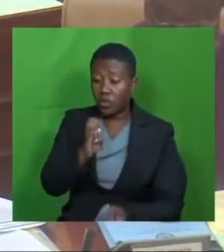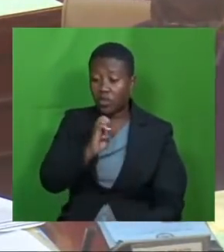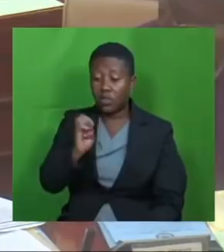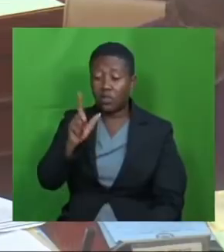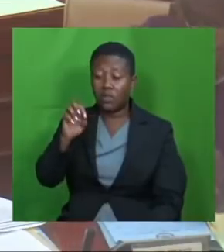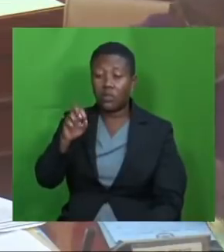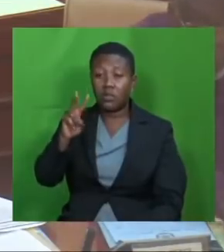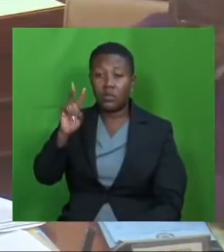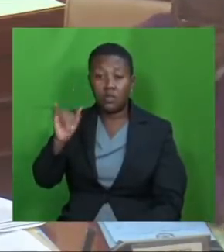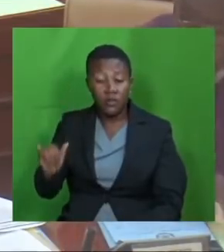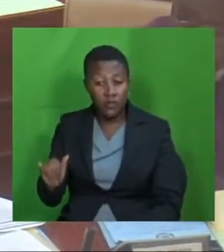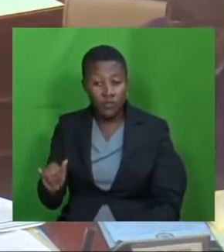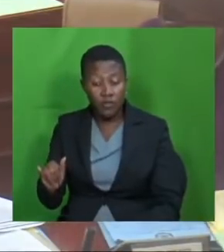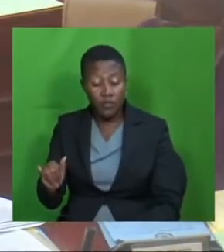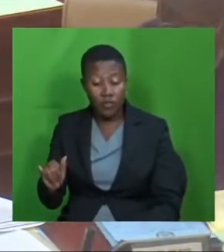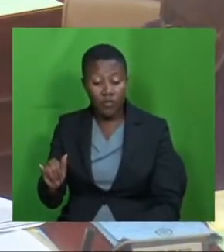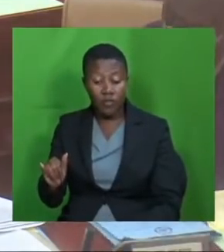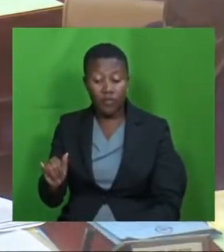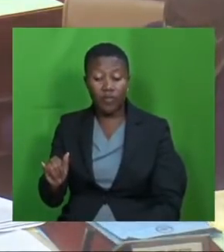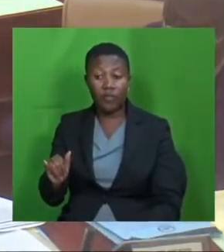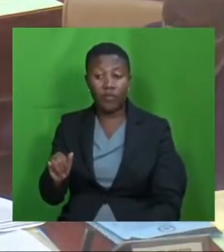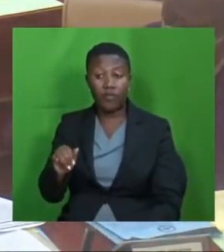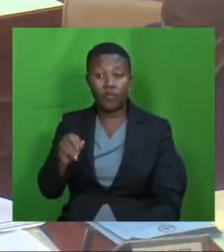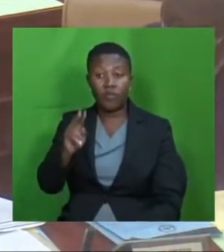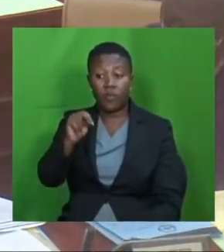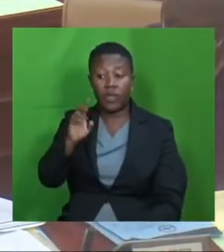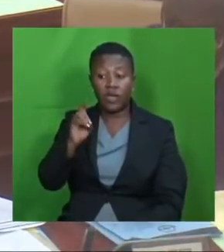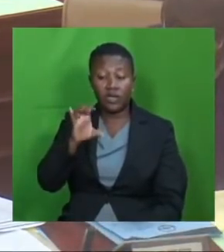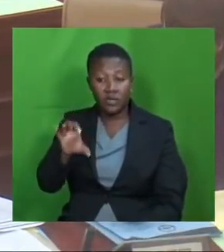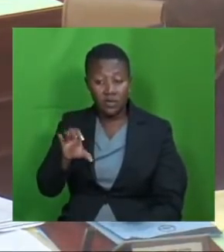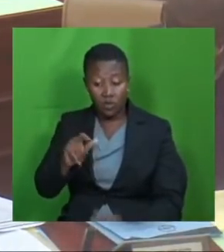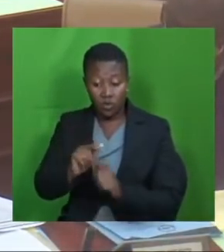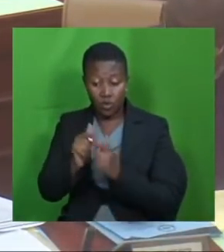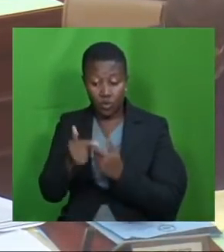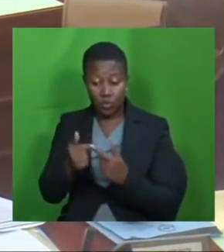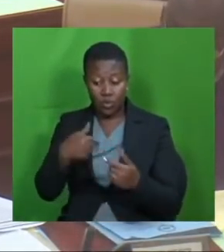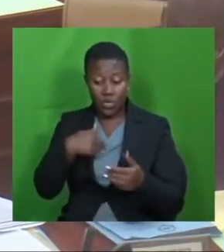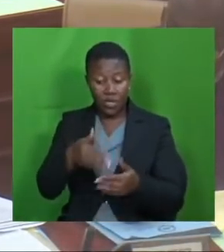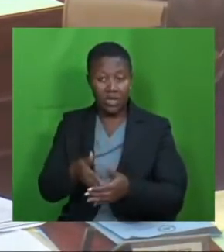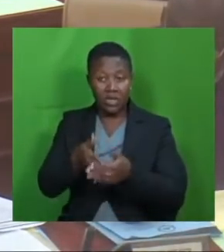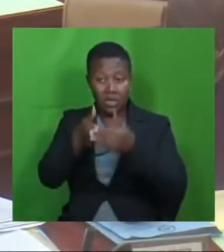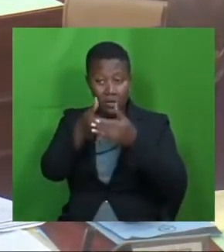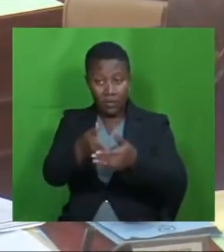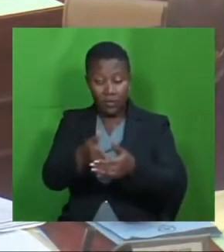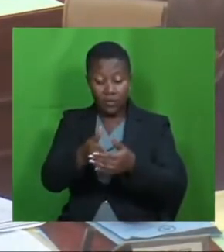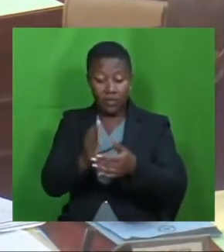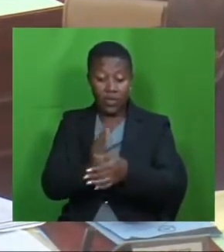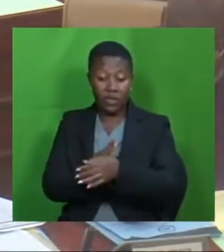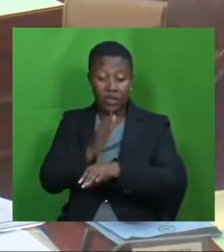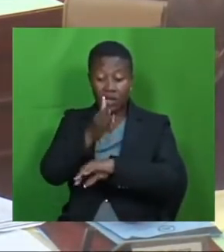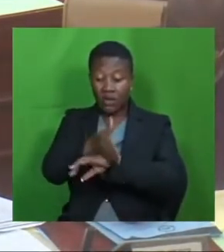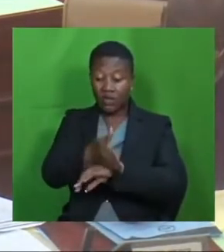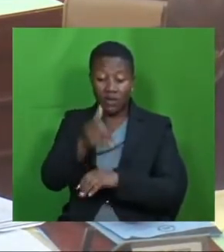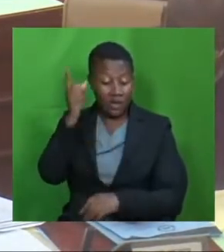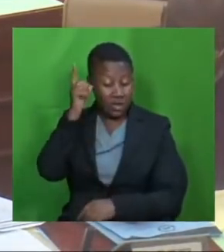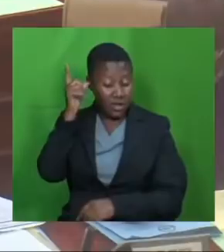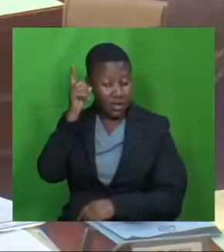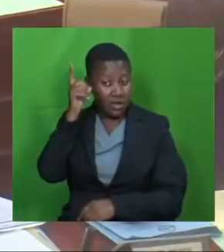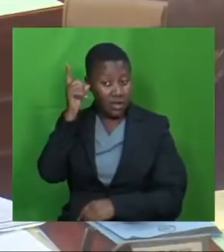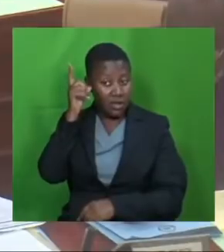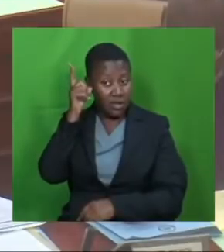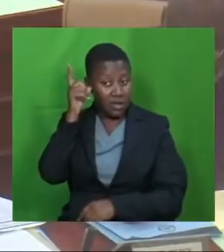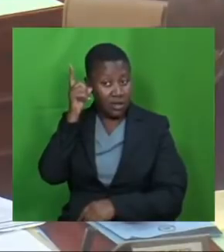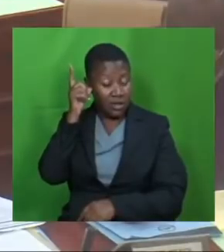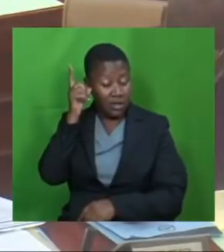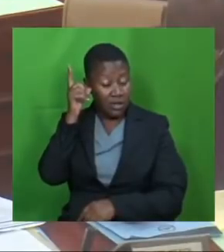The minority group led by me, after listening to the majority leader, will not